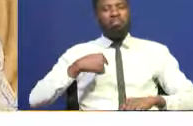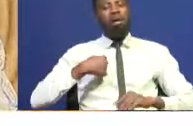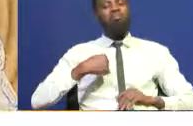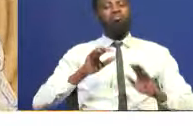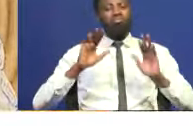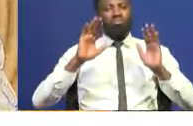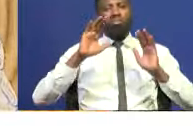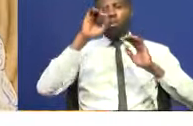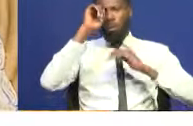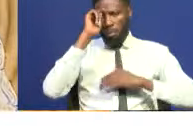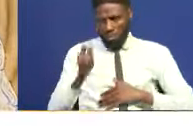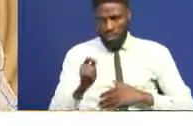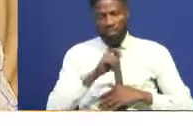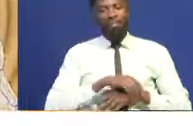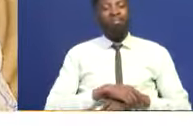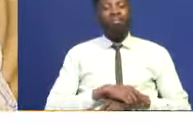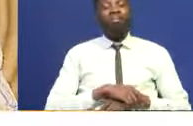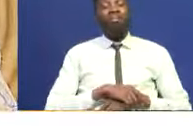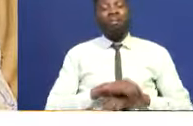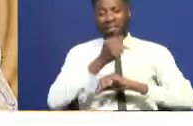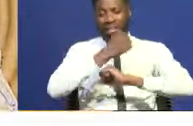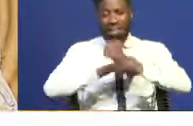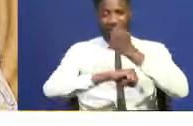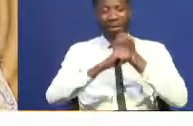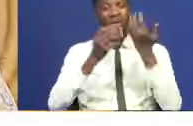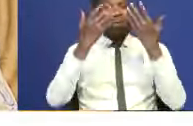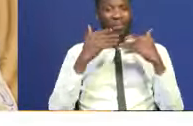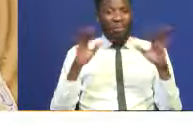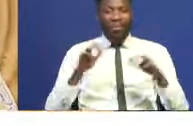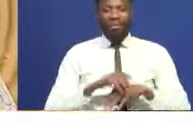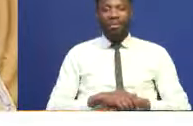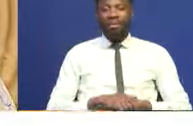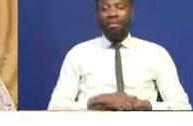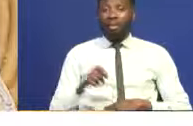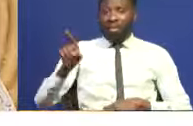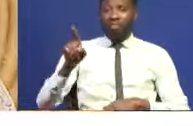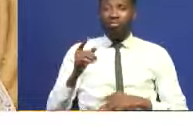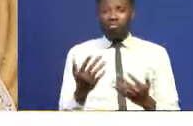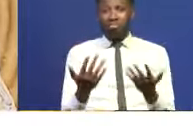When I stripped naked, they removed my handcuffs.